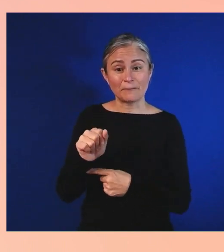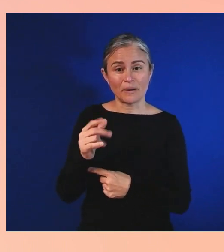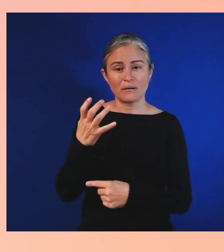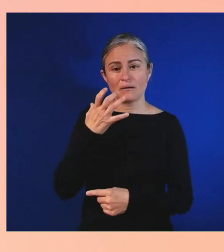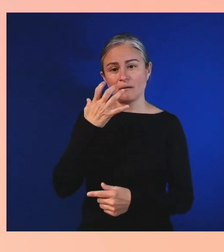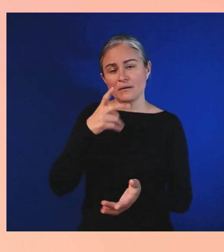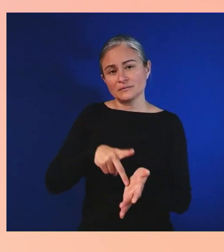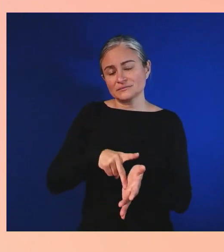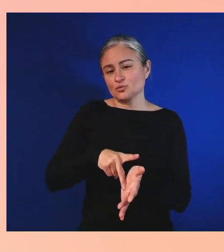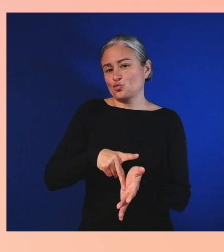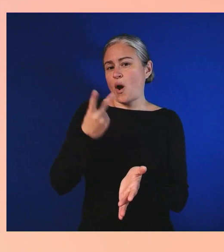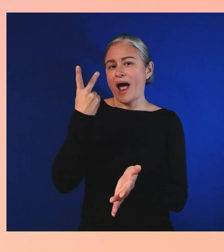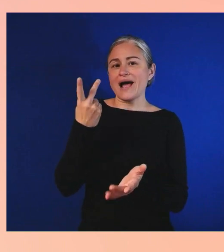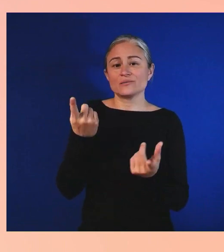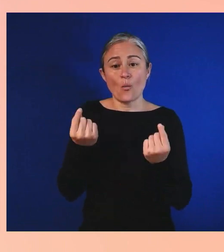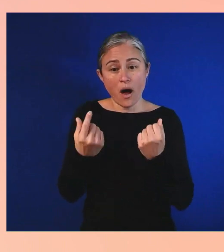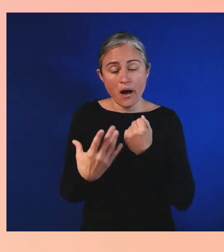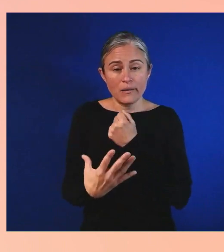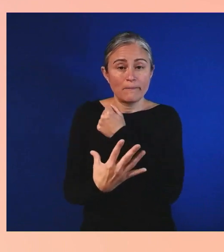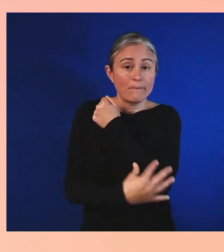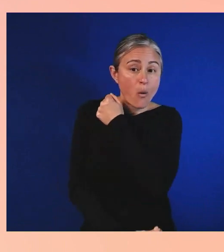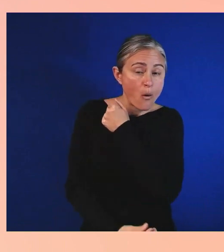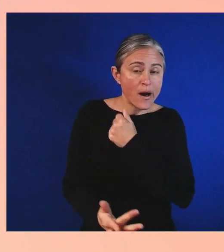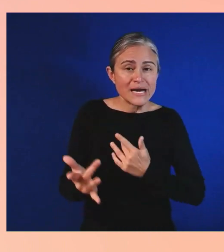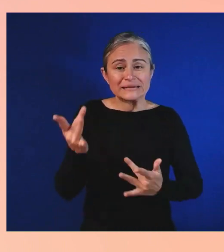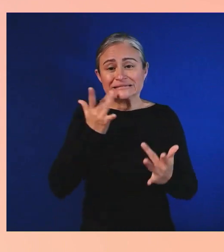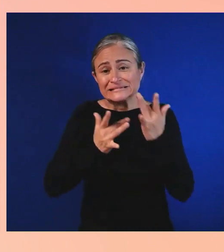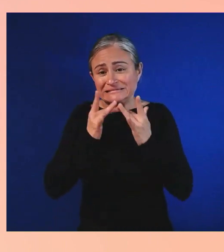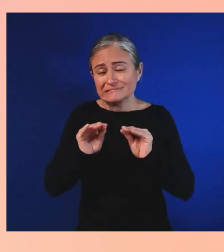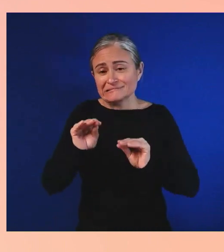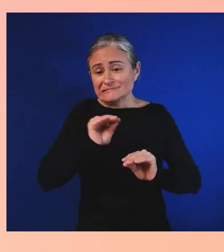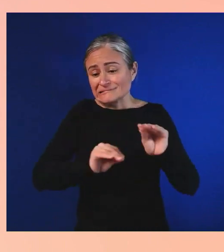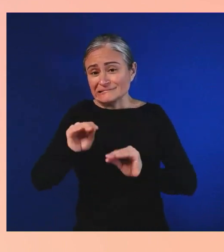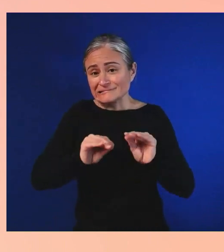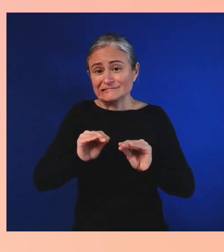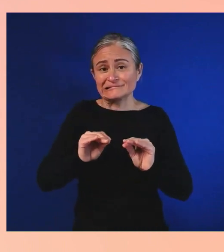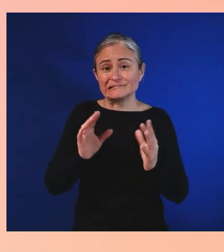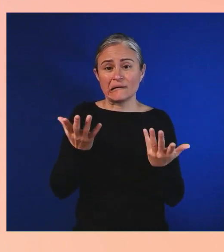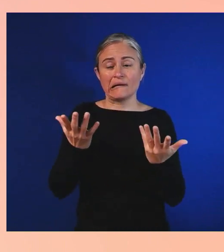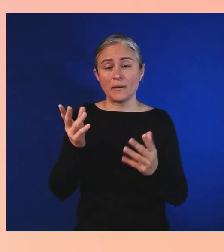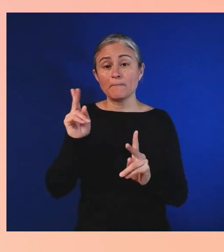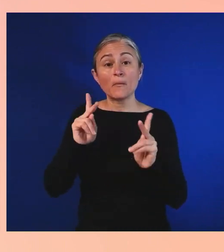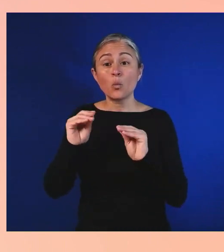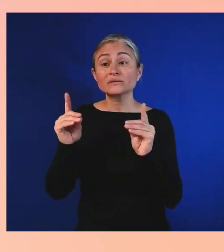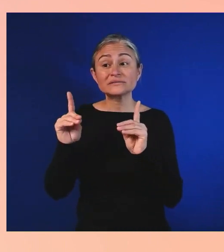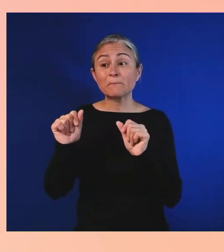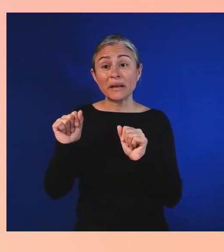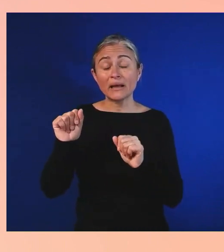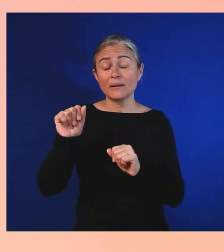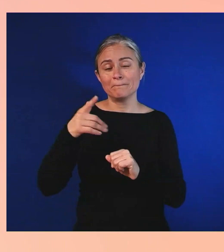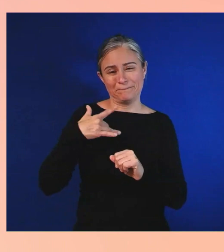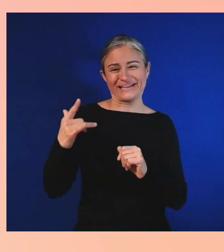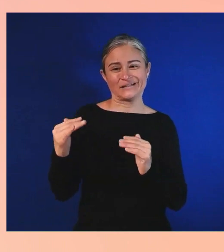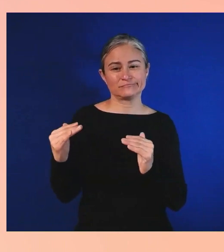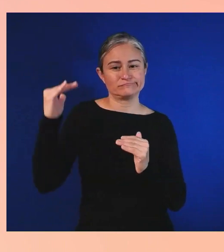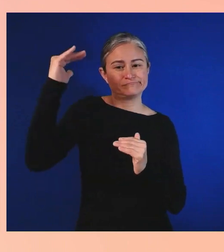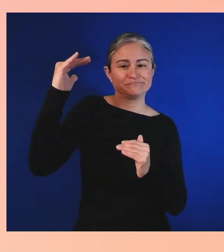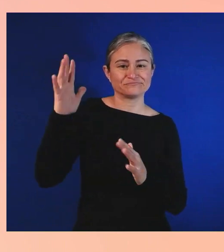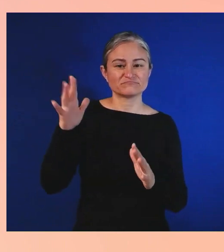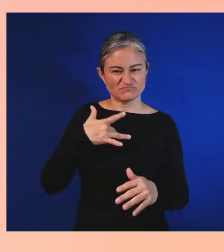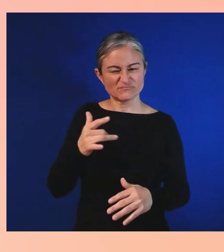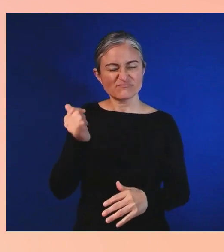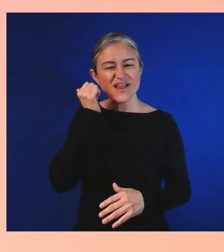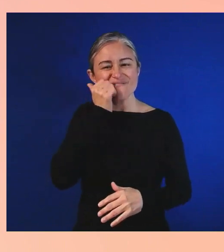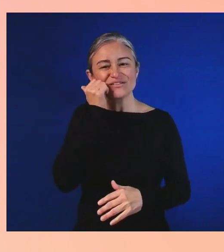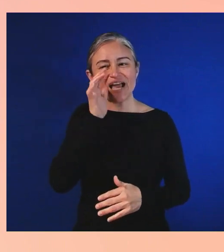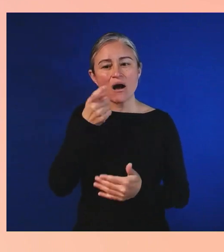we also have higher day-to-day costs. And so one of the things that I would like to see the United States be open to